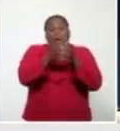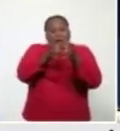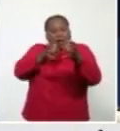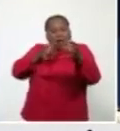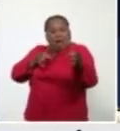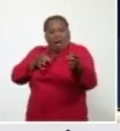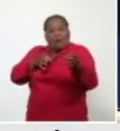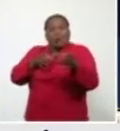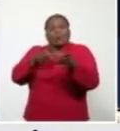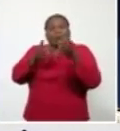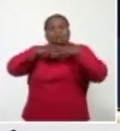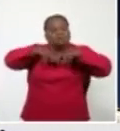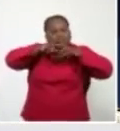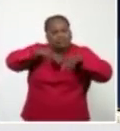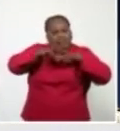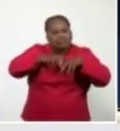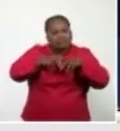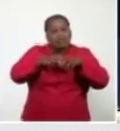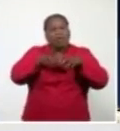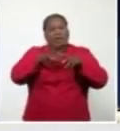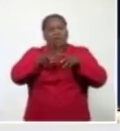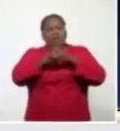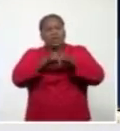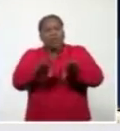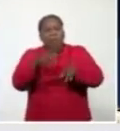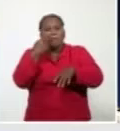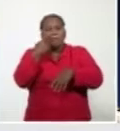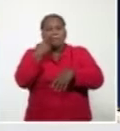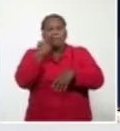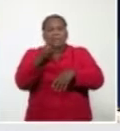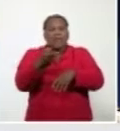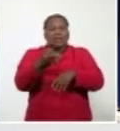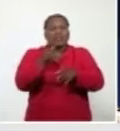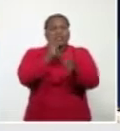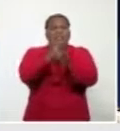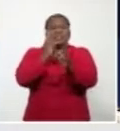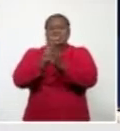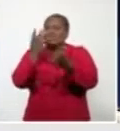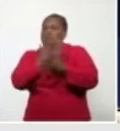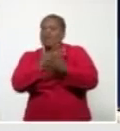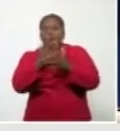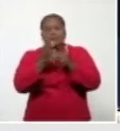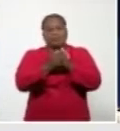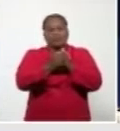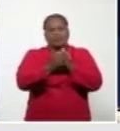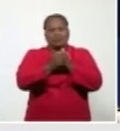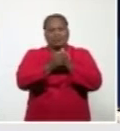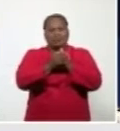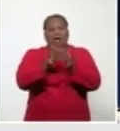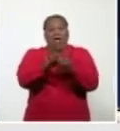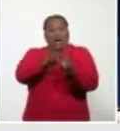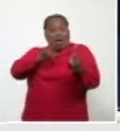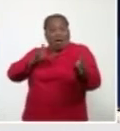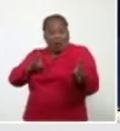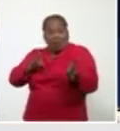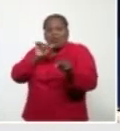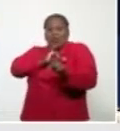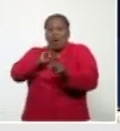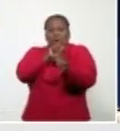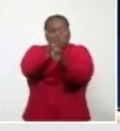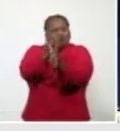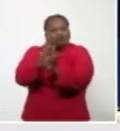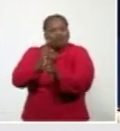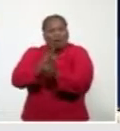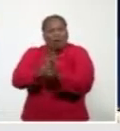virus, who spread it, who have a risk for their health and for the people they